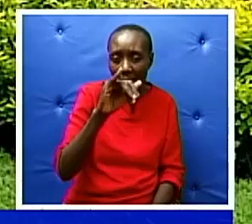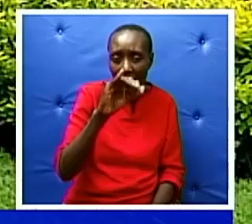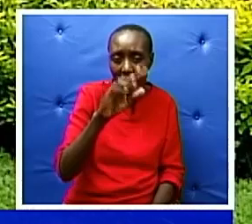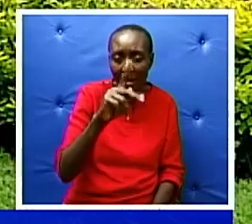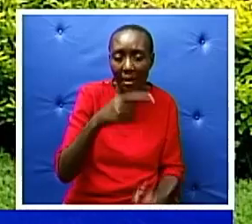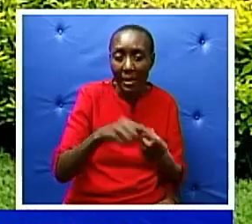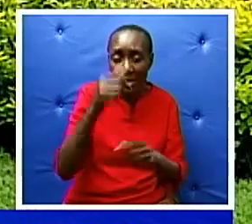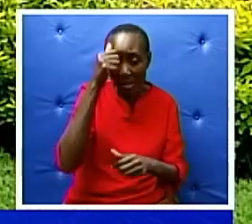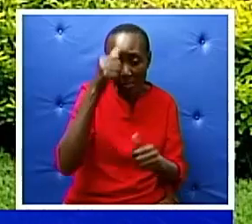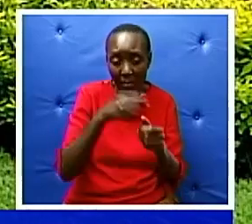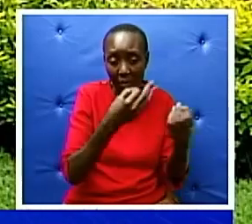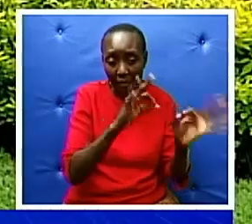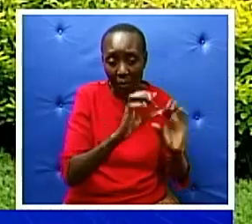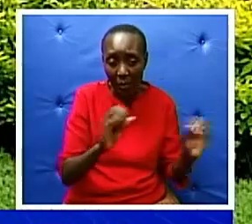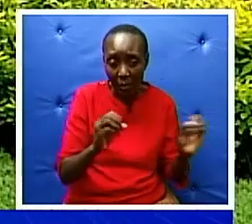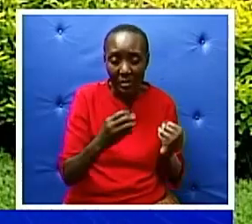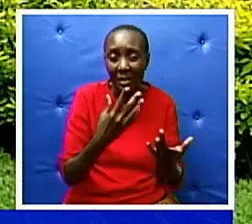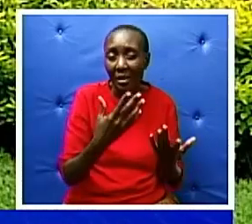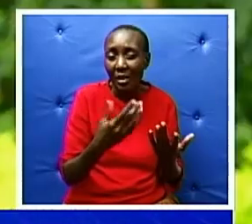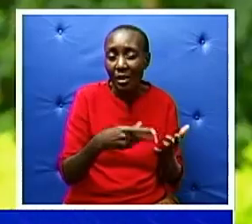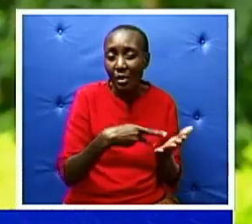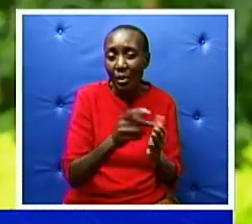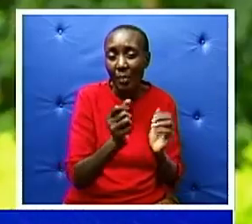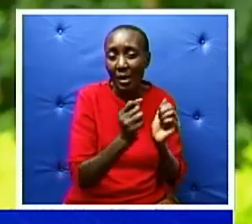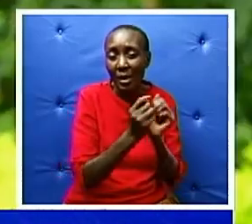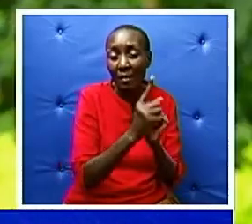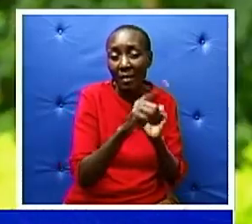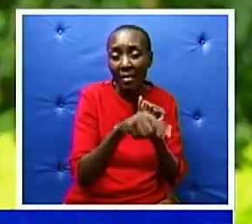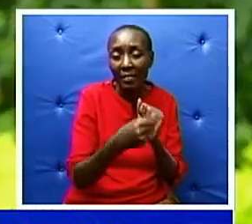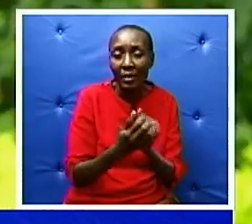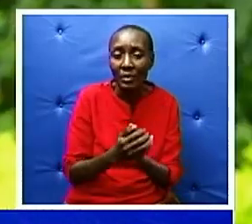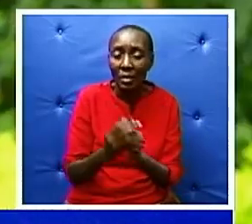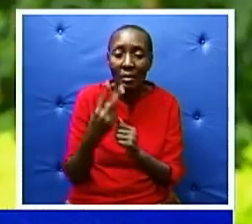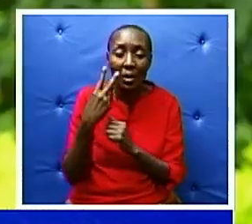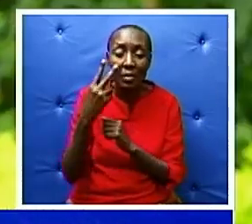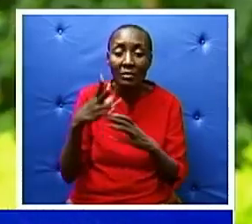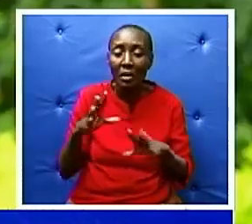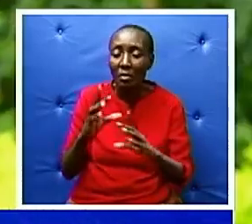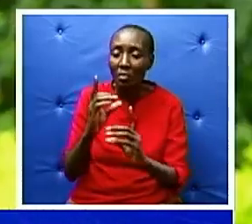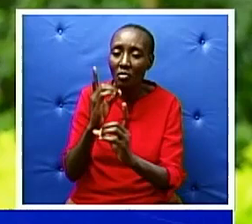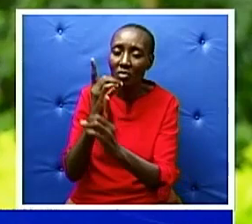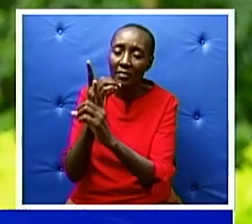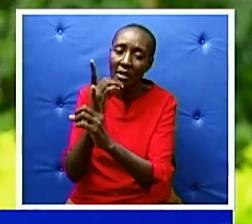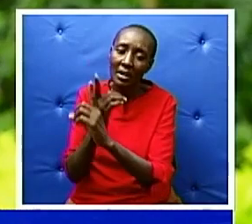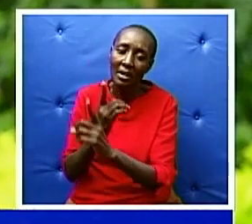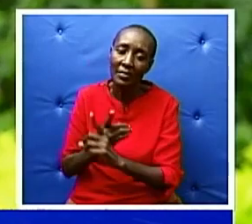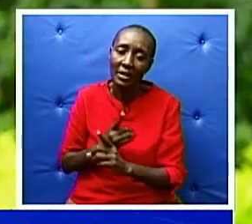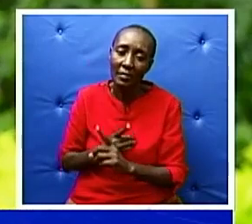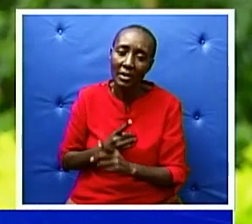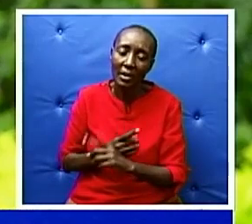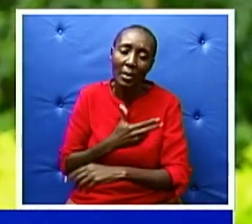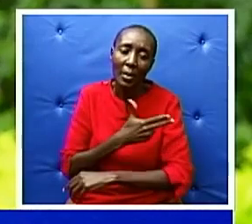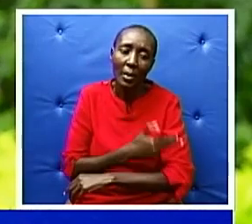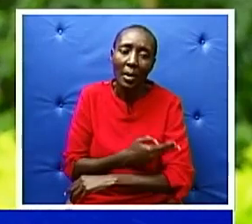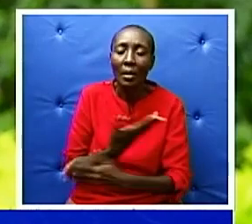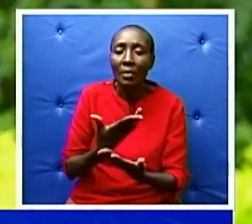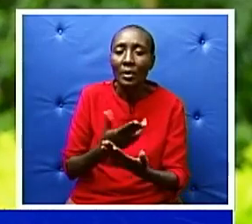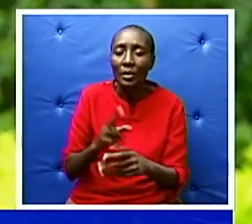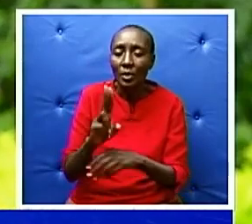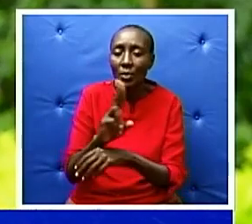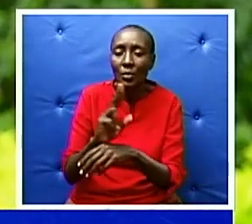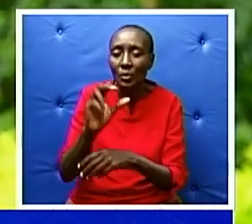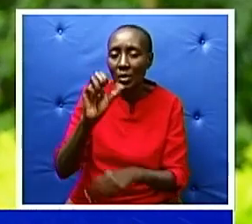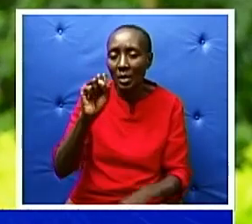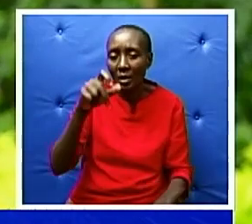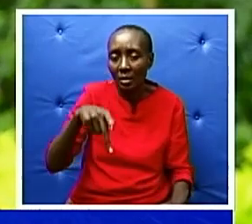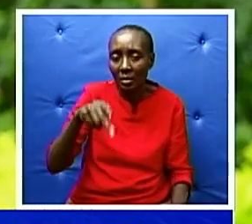And we've seen Ahmed Nasir, Donald Kipkorir taking the Sputnik vaccine from Russia. Mm-hmm.